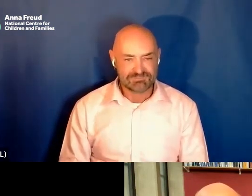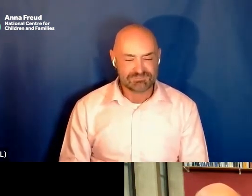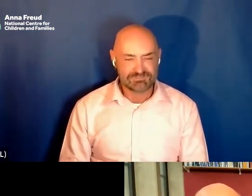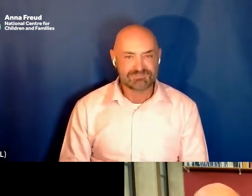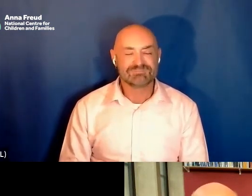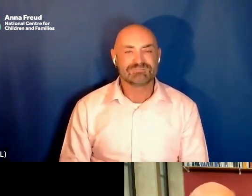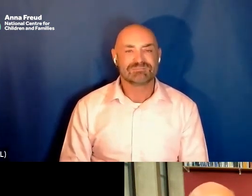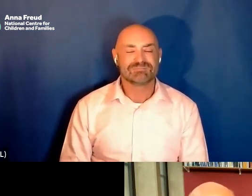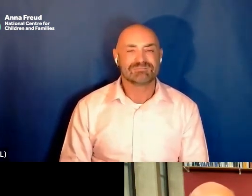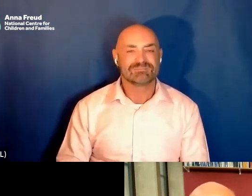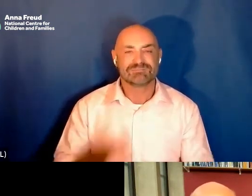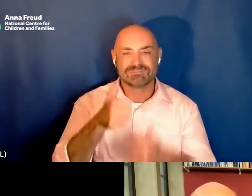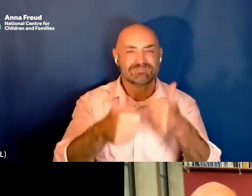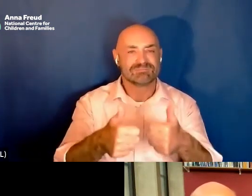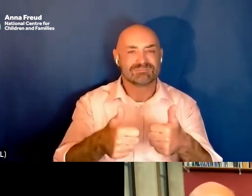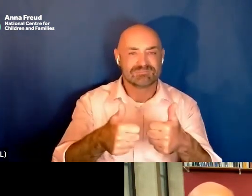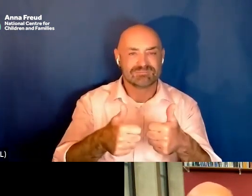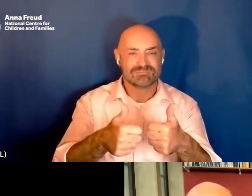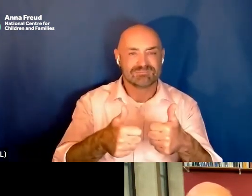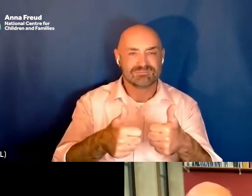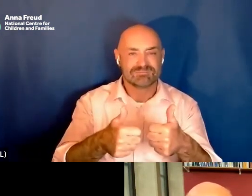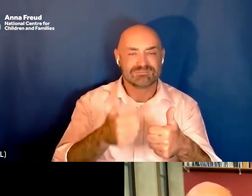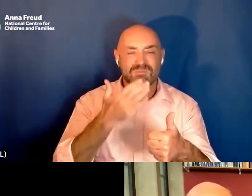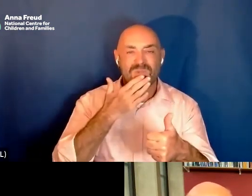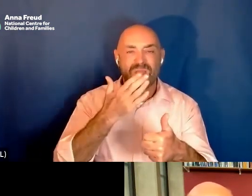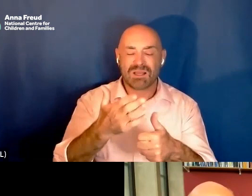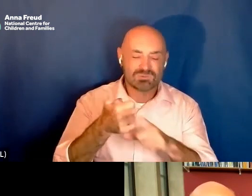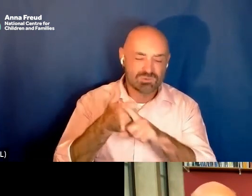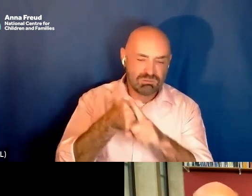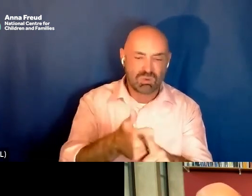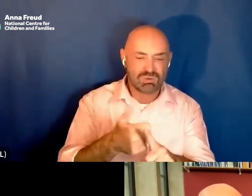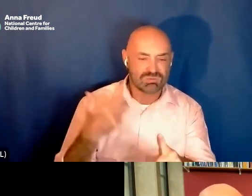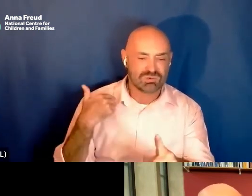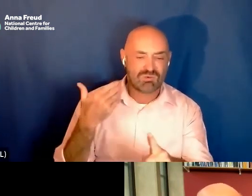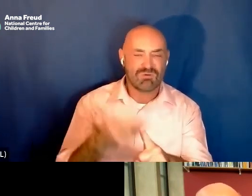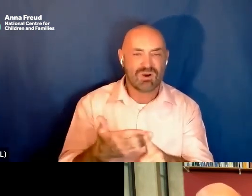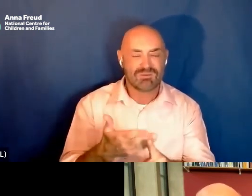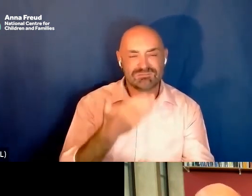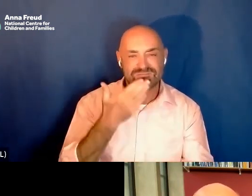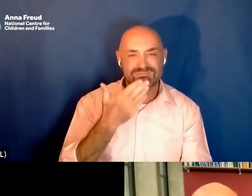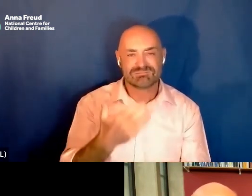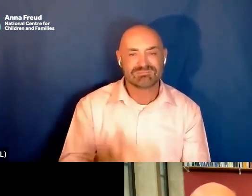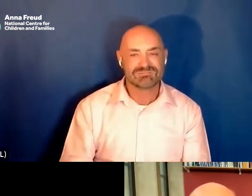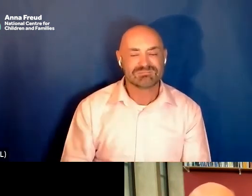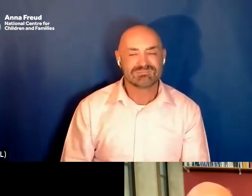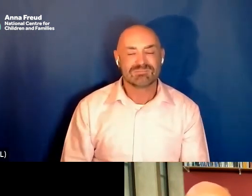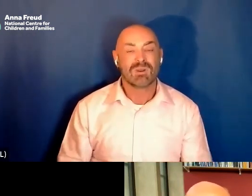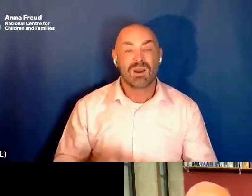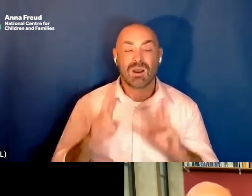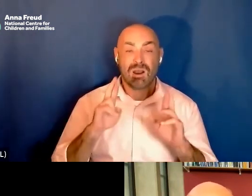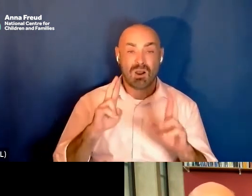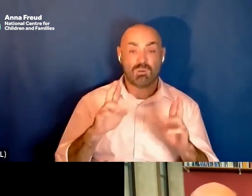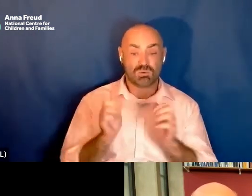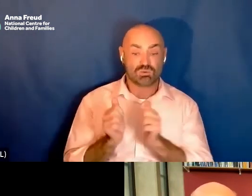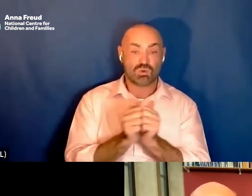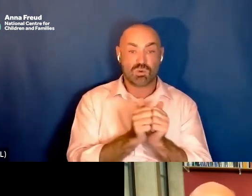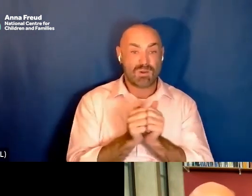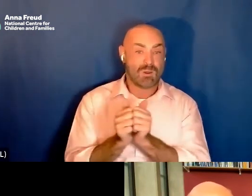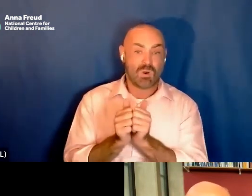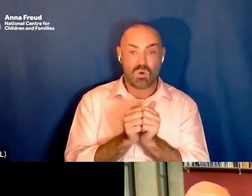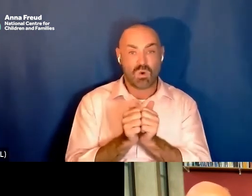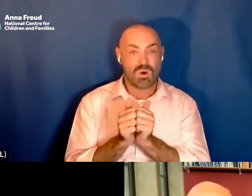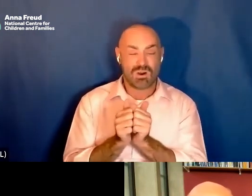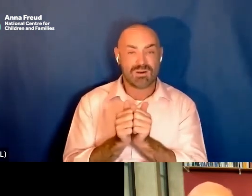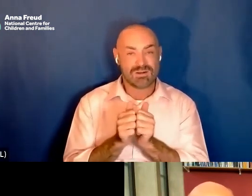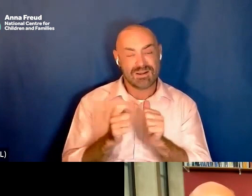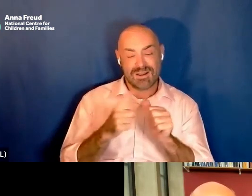And thank you for the support that you've given. I hope that together, in the way that